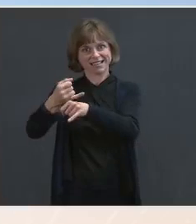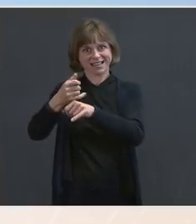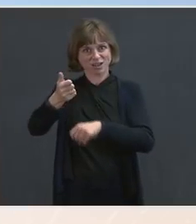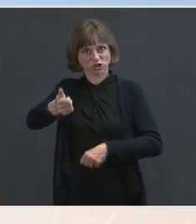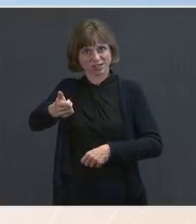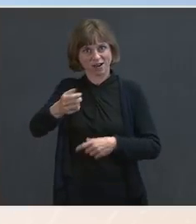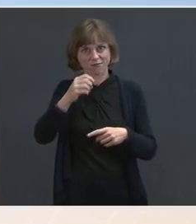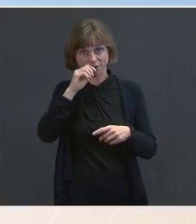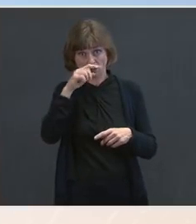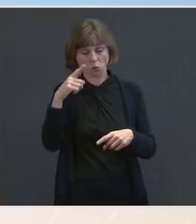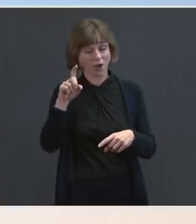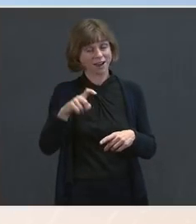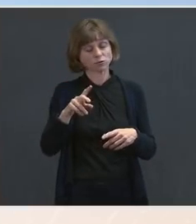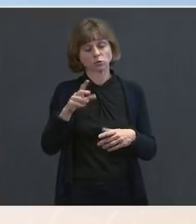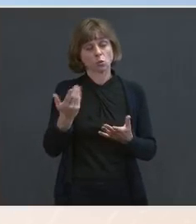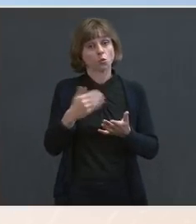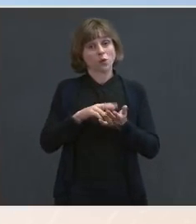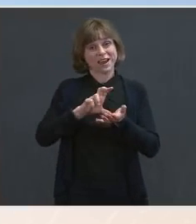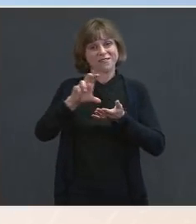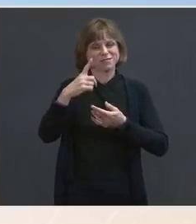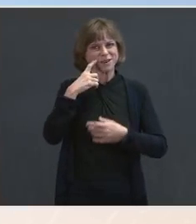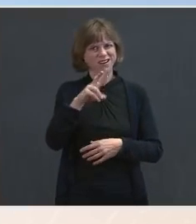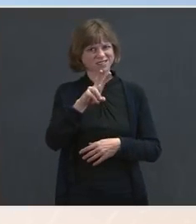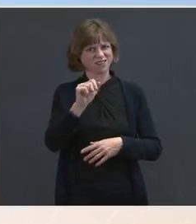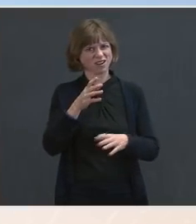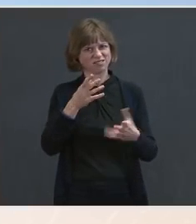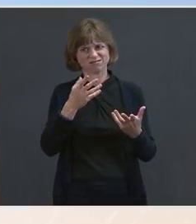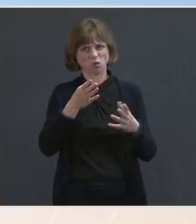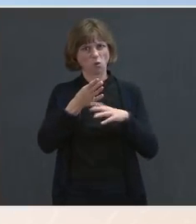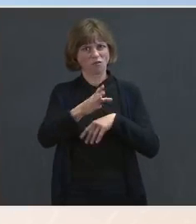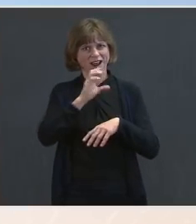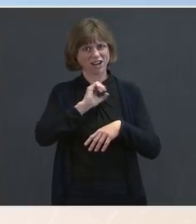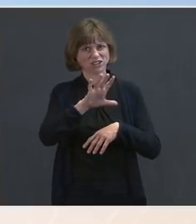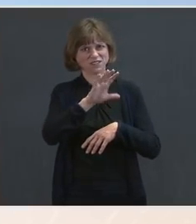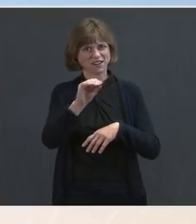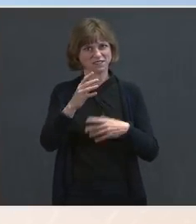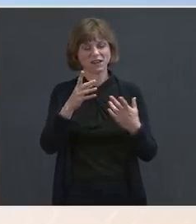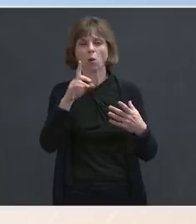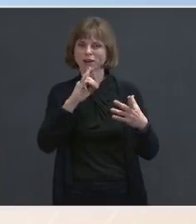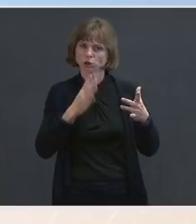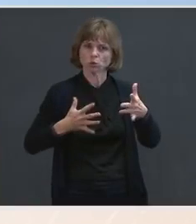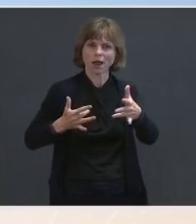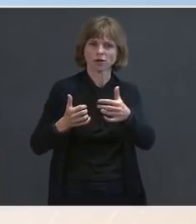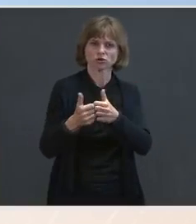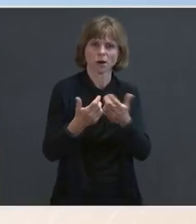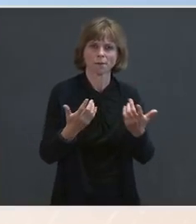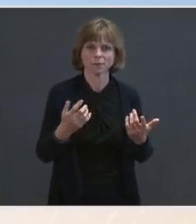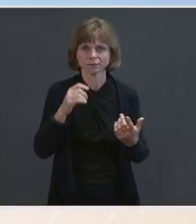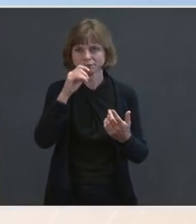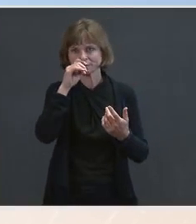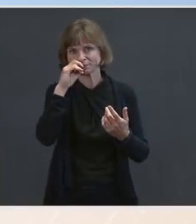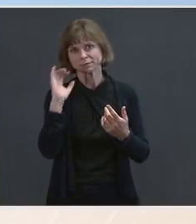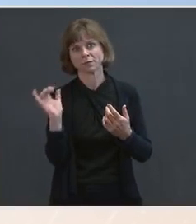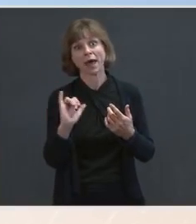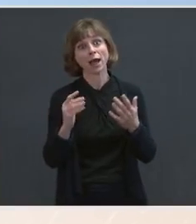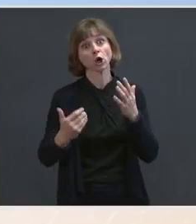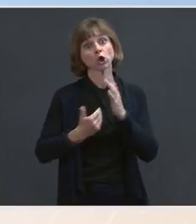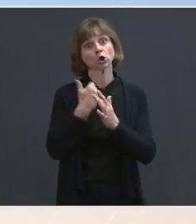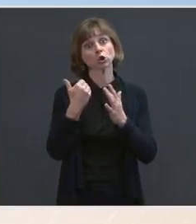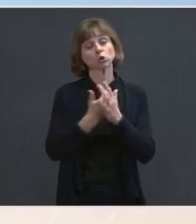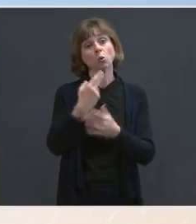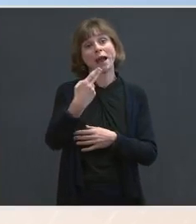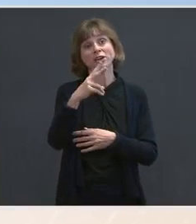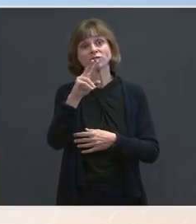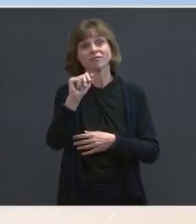many of them over 50 years old, are brought up to speed. The ARP will be important to that too. Things like new HVAC, new